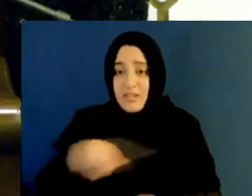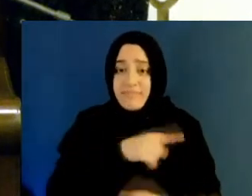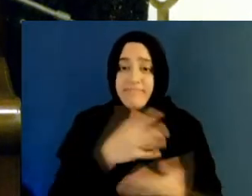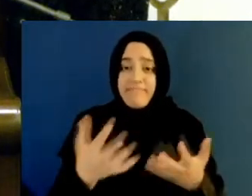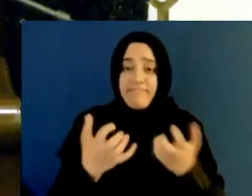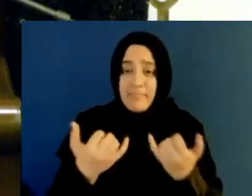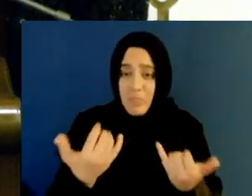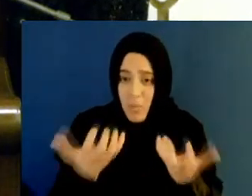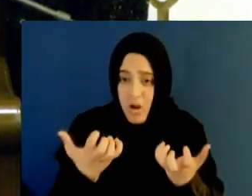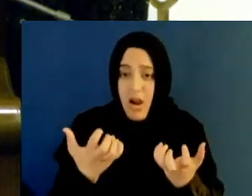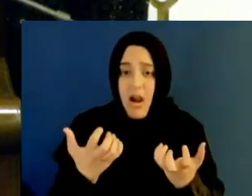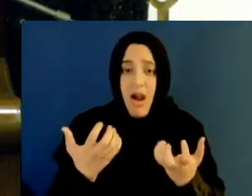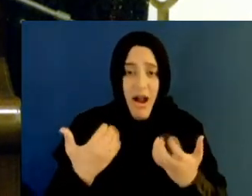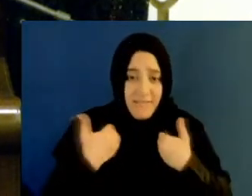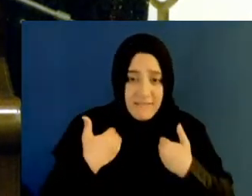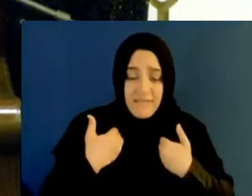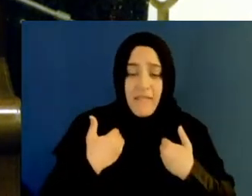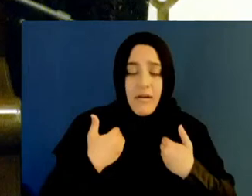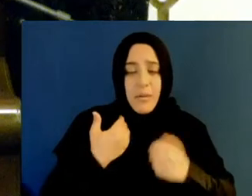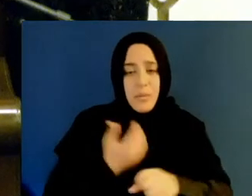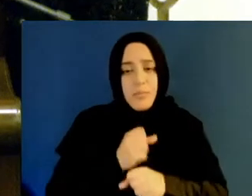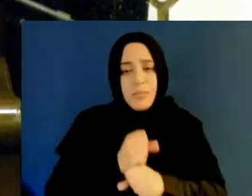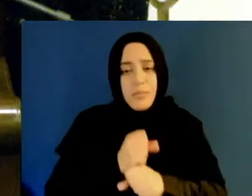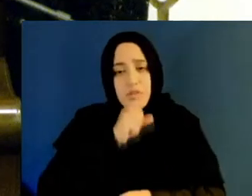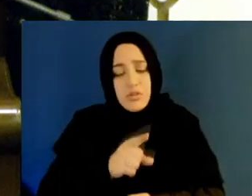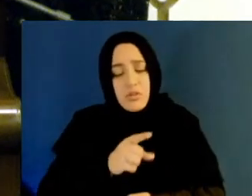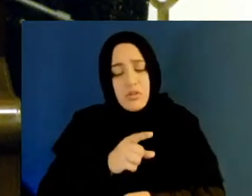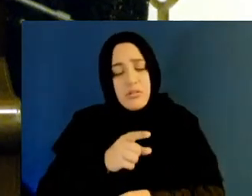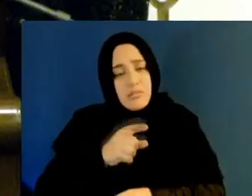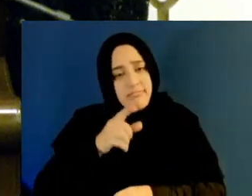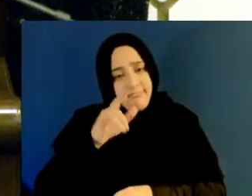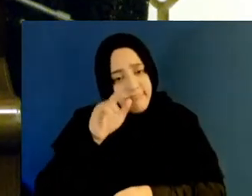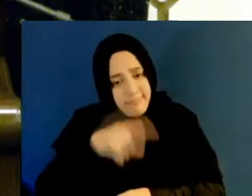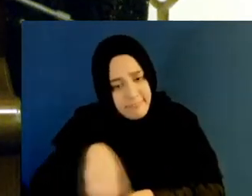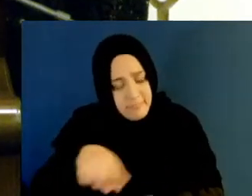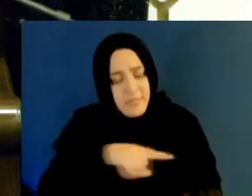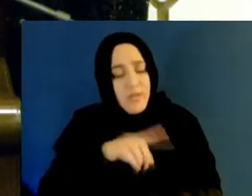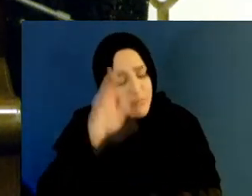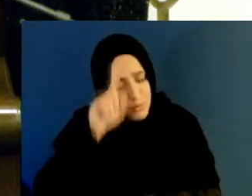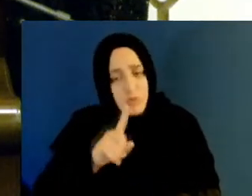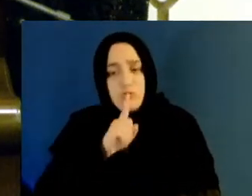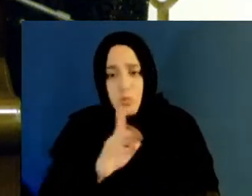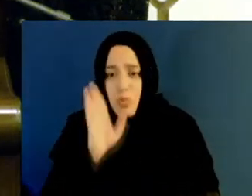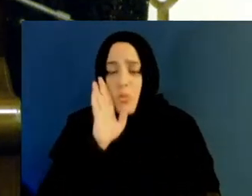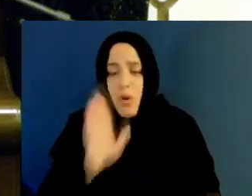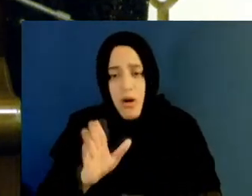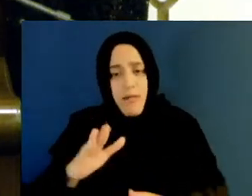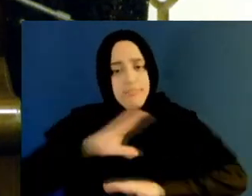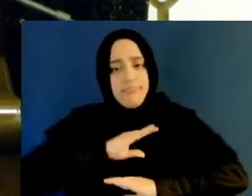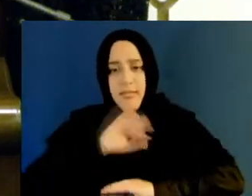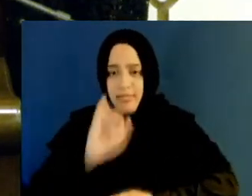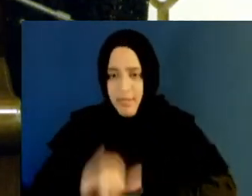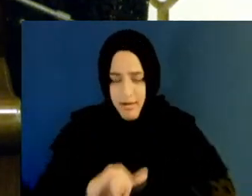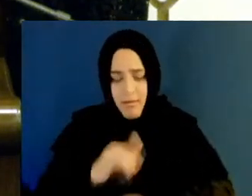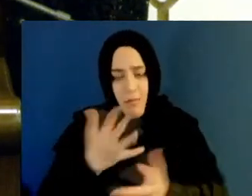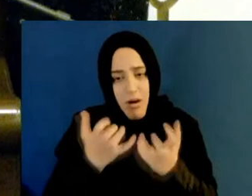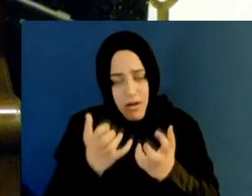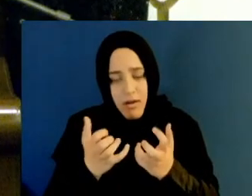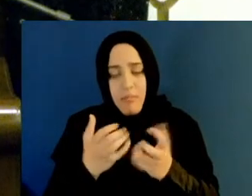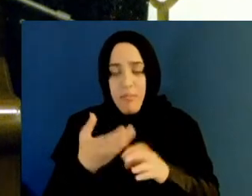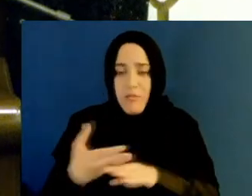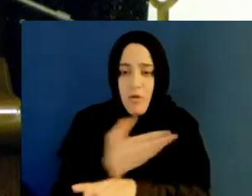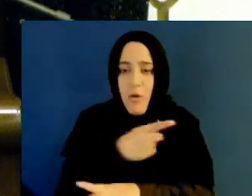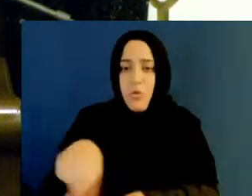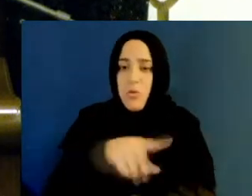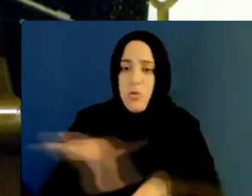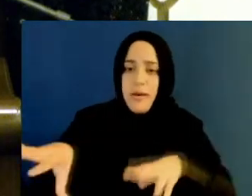are fulfilled even before you leave this center, inshallah. And you leave this center with the barakat of Imam Sajjad, with